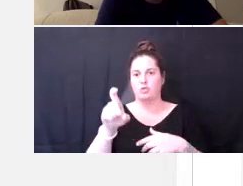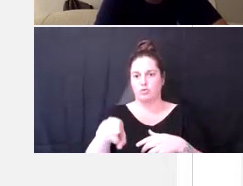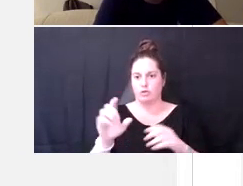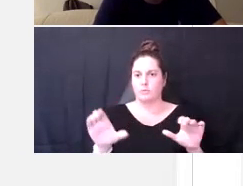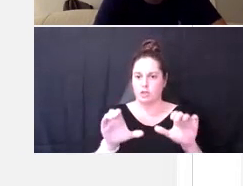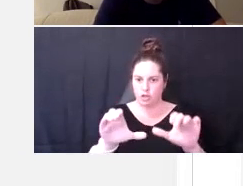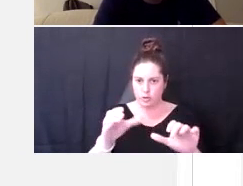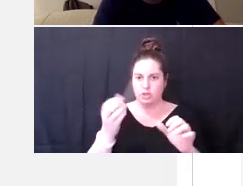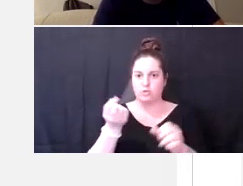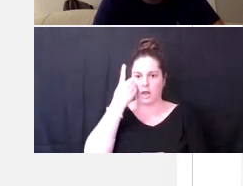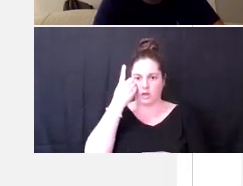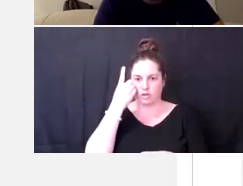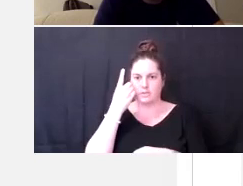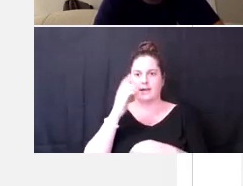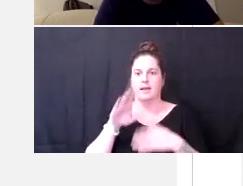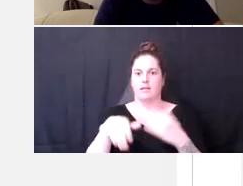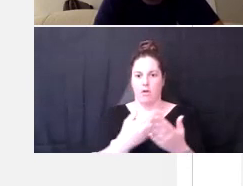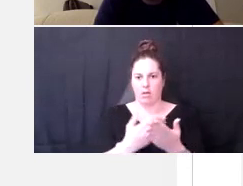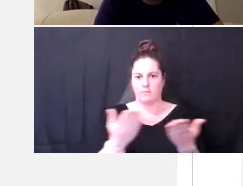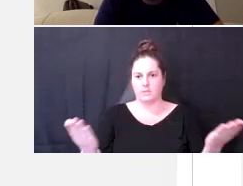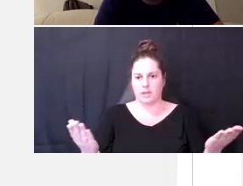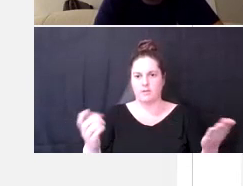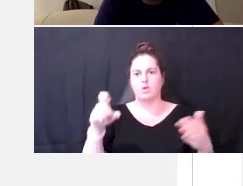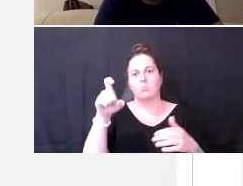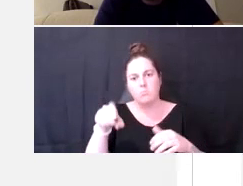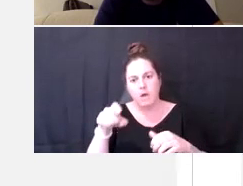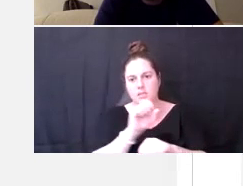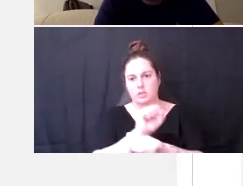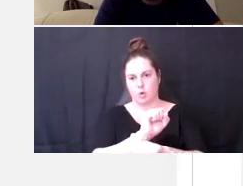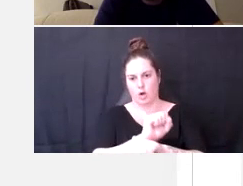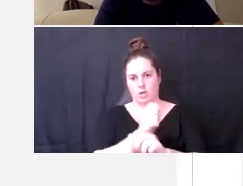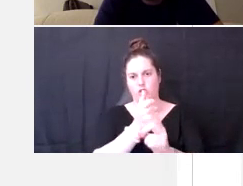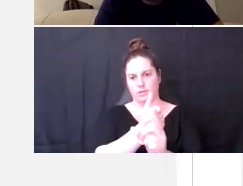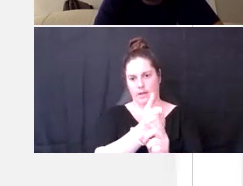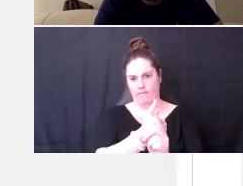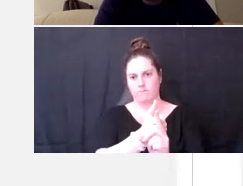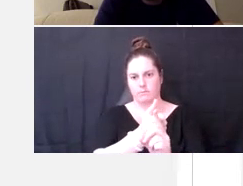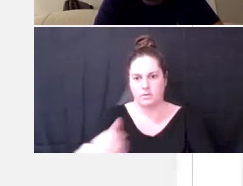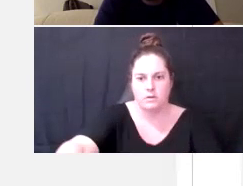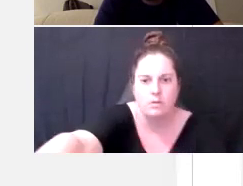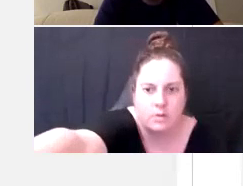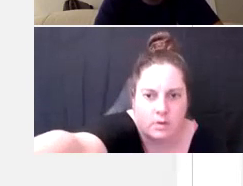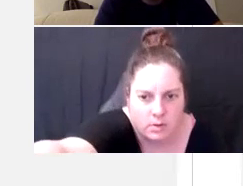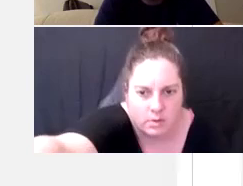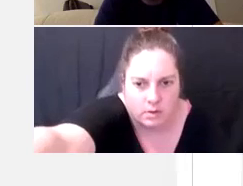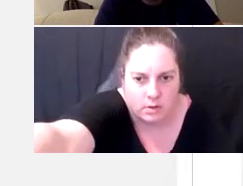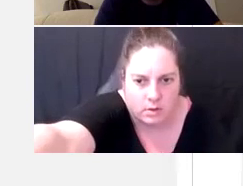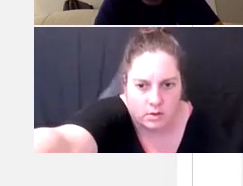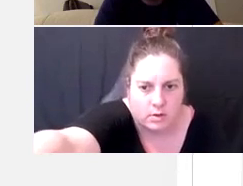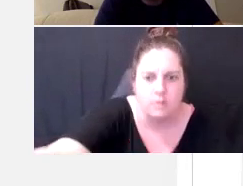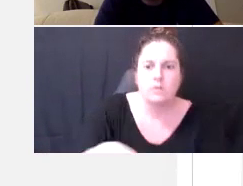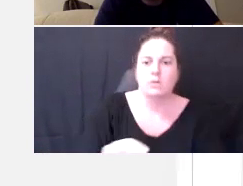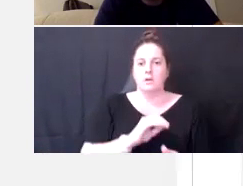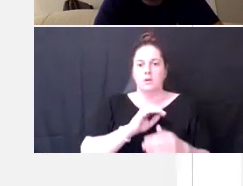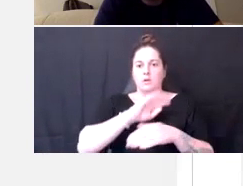material. You have to do your due diligence. This stuff that we're learning only